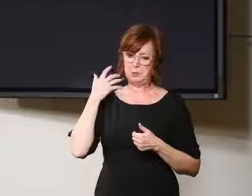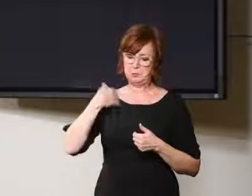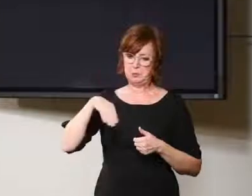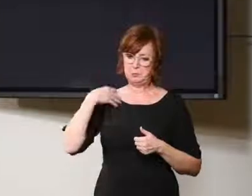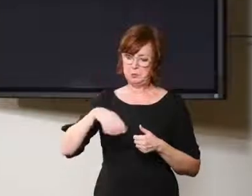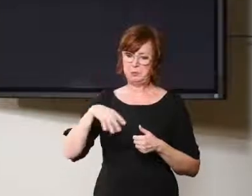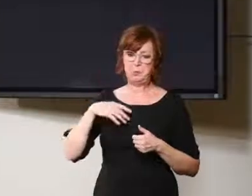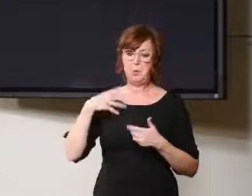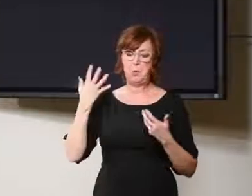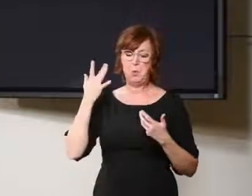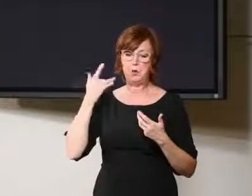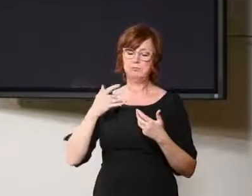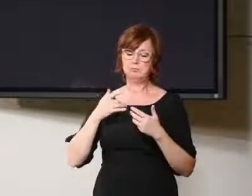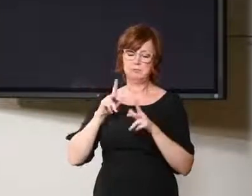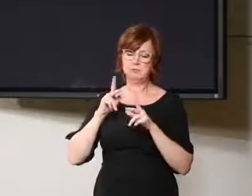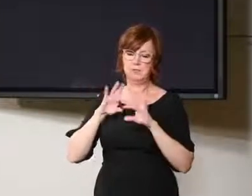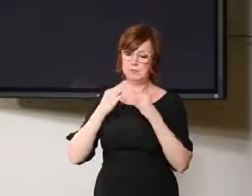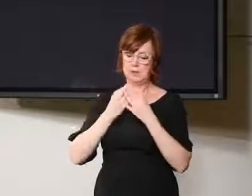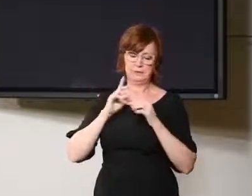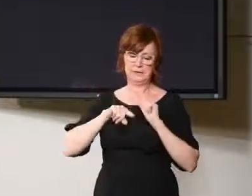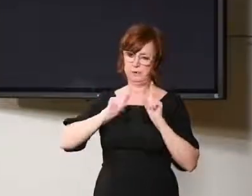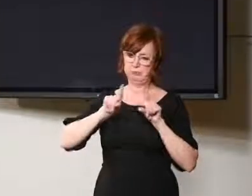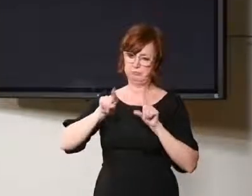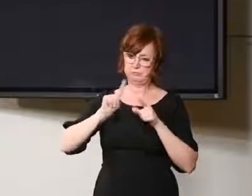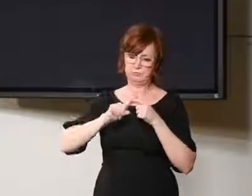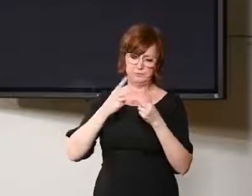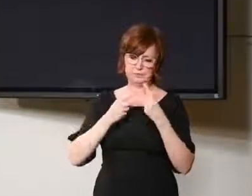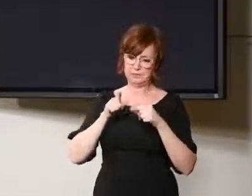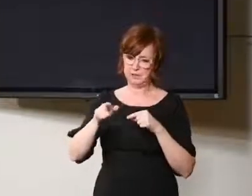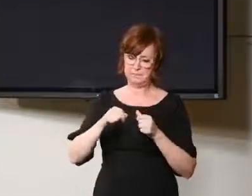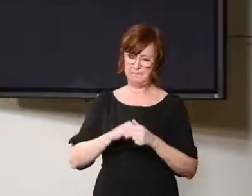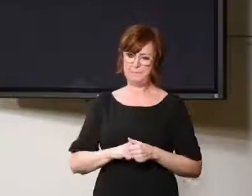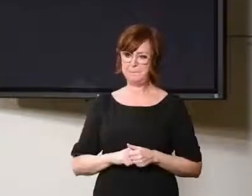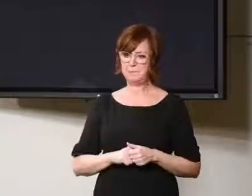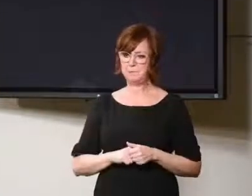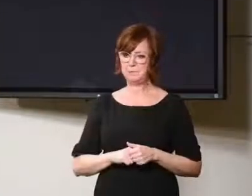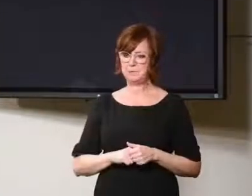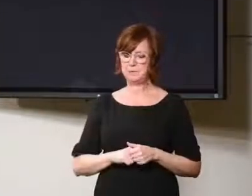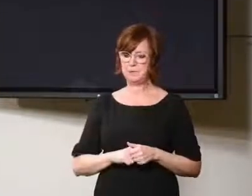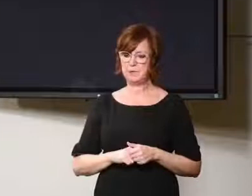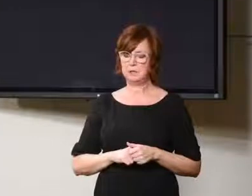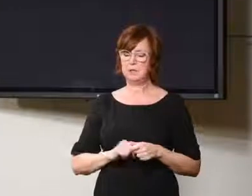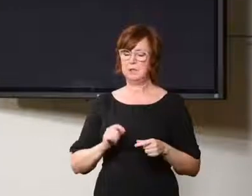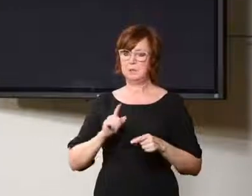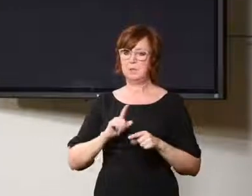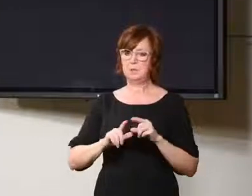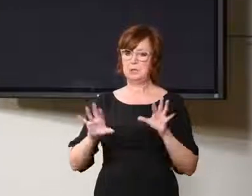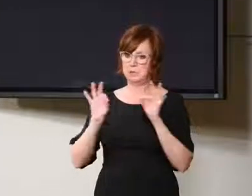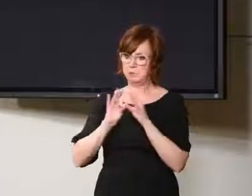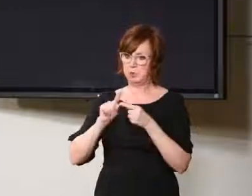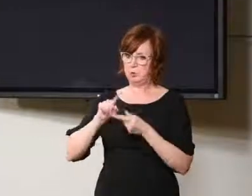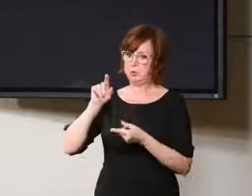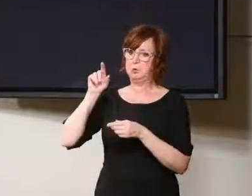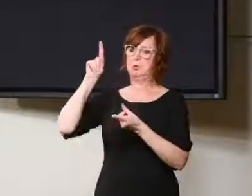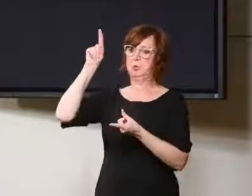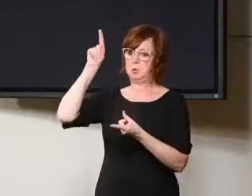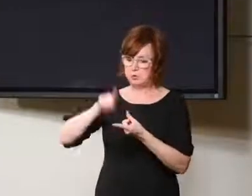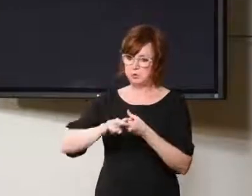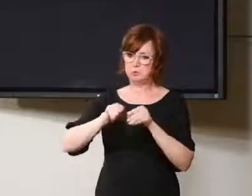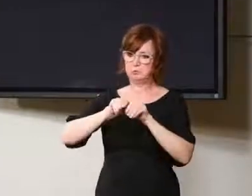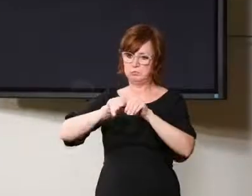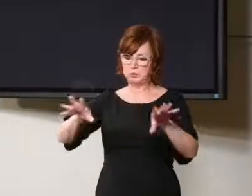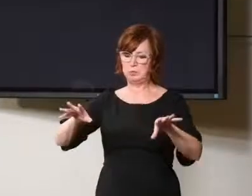of that is exactly because we want to minimize any outbreaks in those